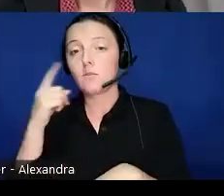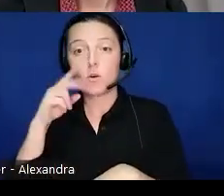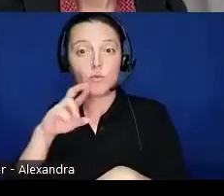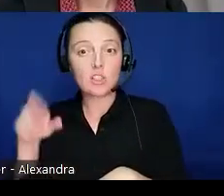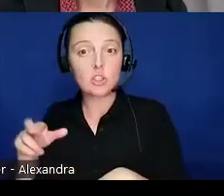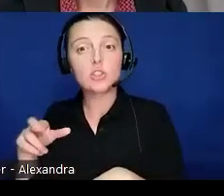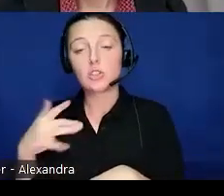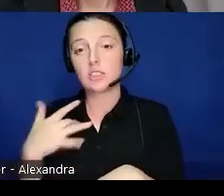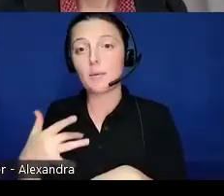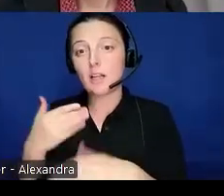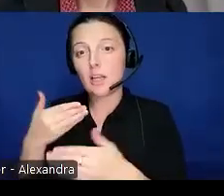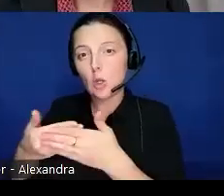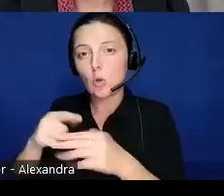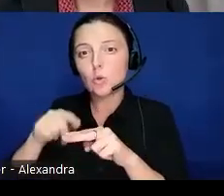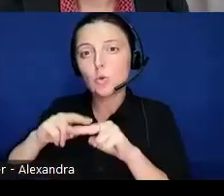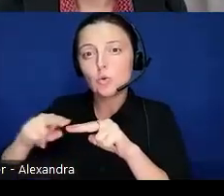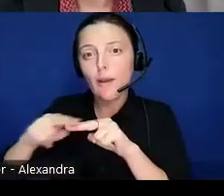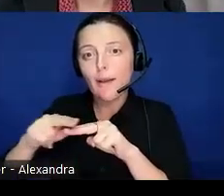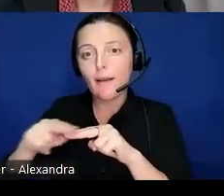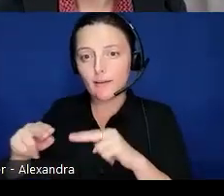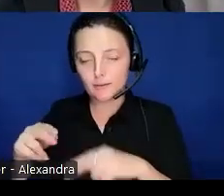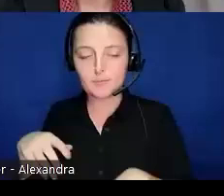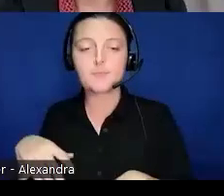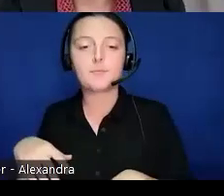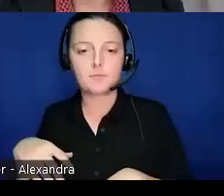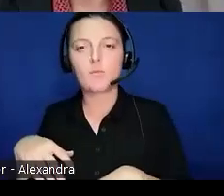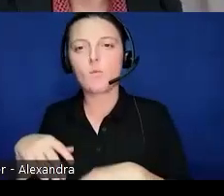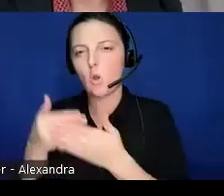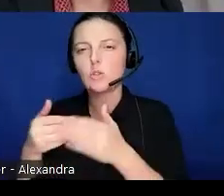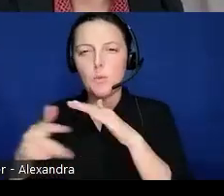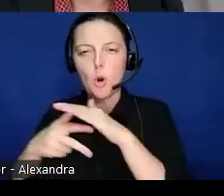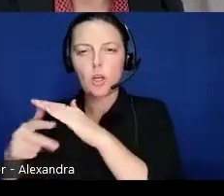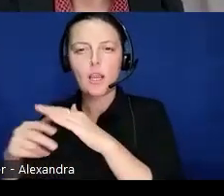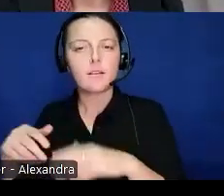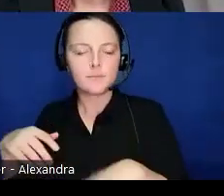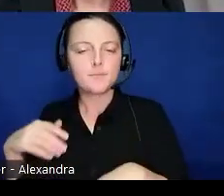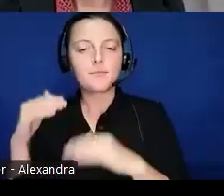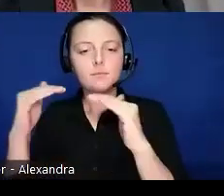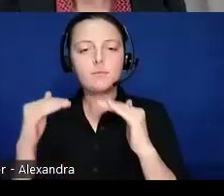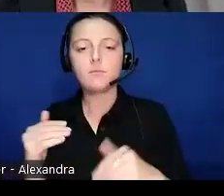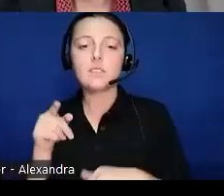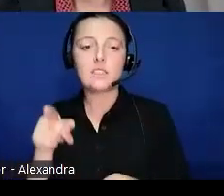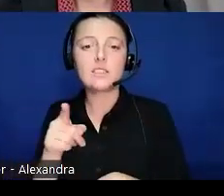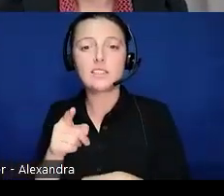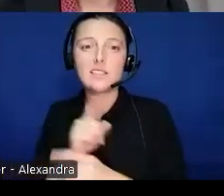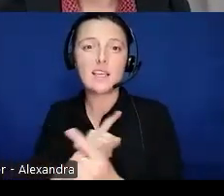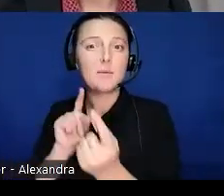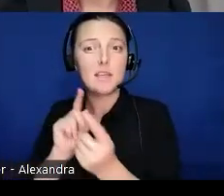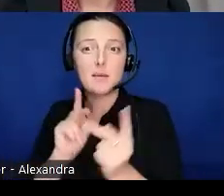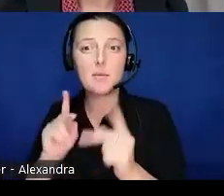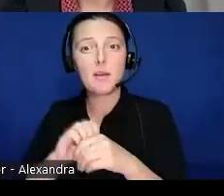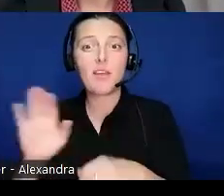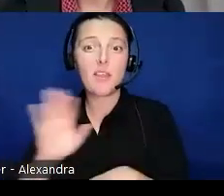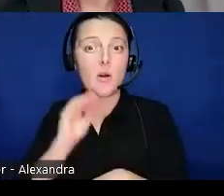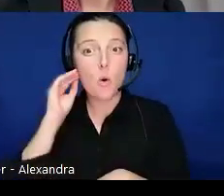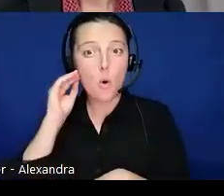different locations. And this is about meeting people literally where they are in their own homes, even if they are